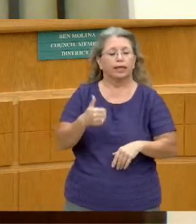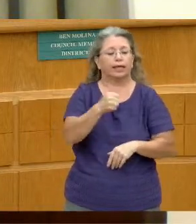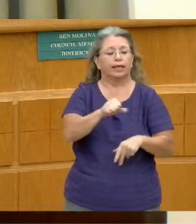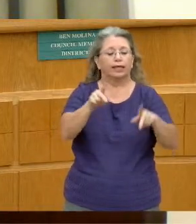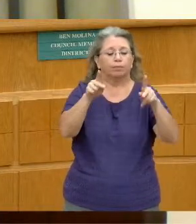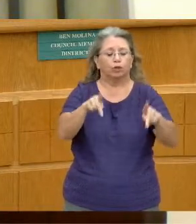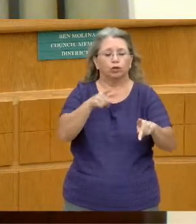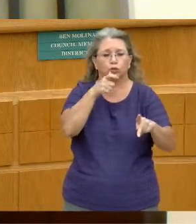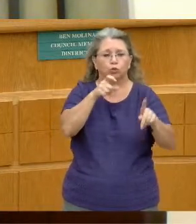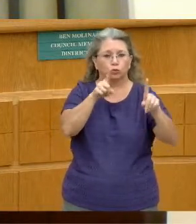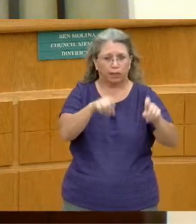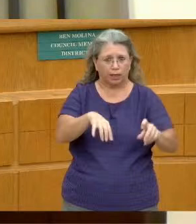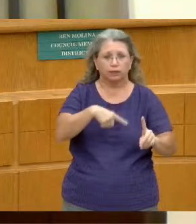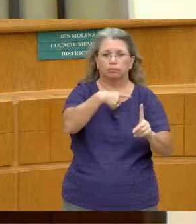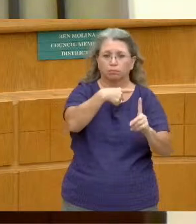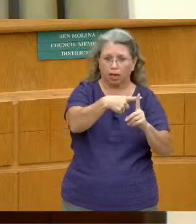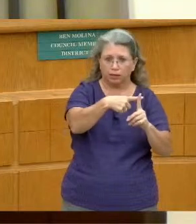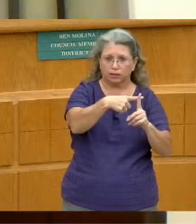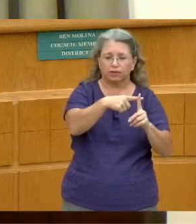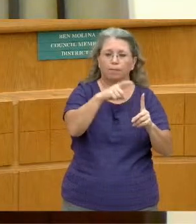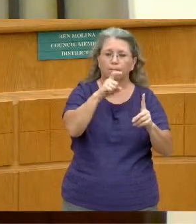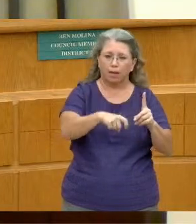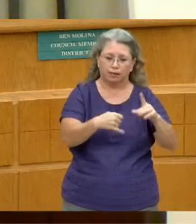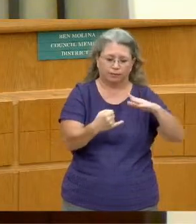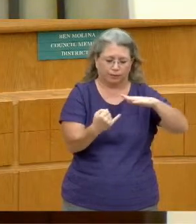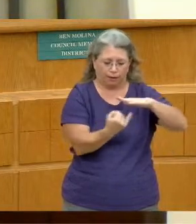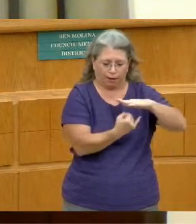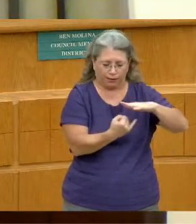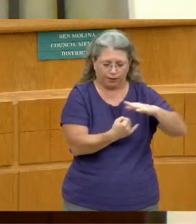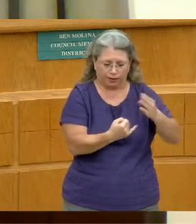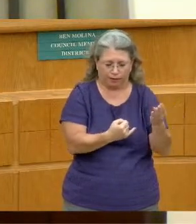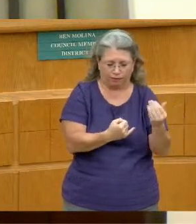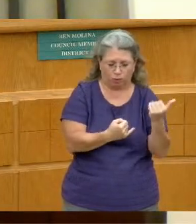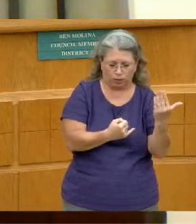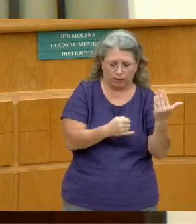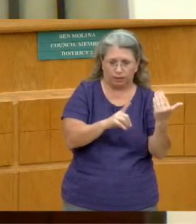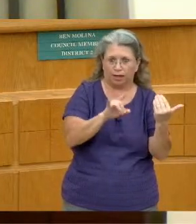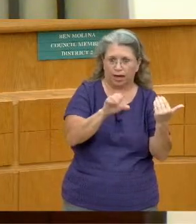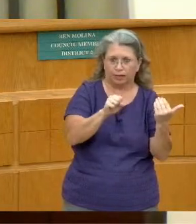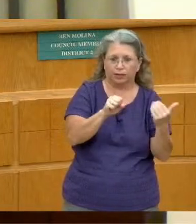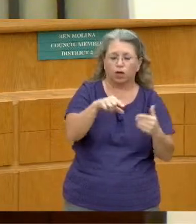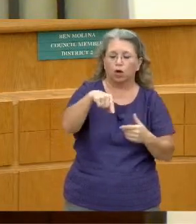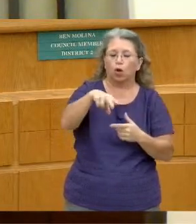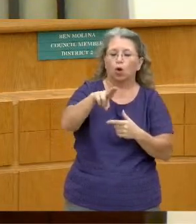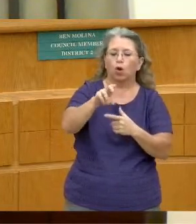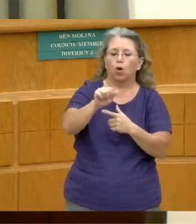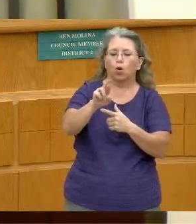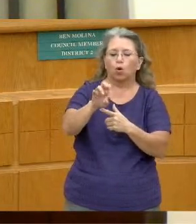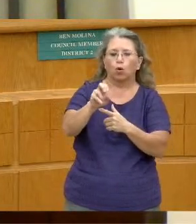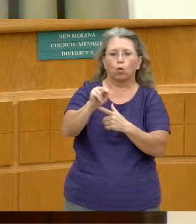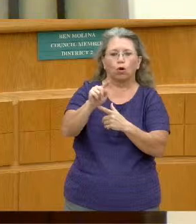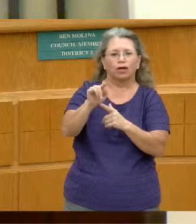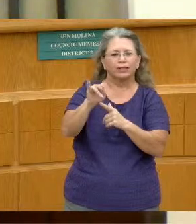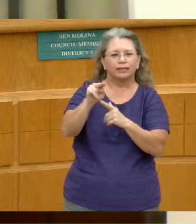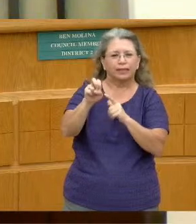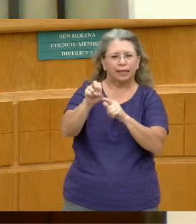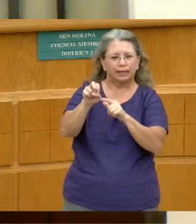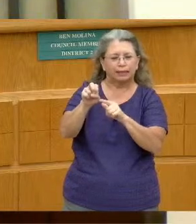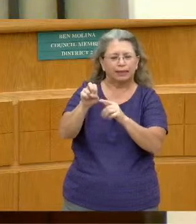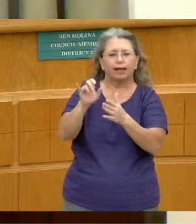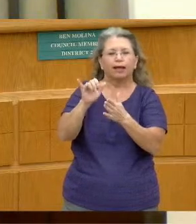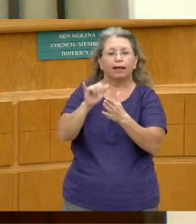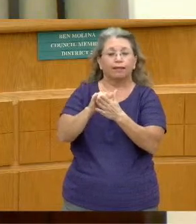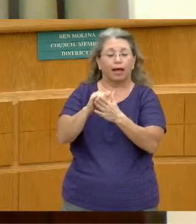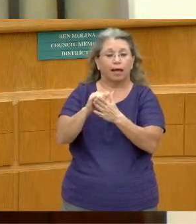positive for 14 days. Quarantine, on the other hand, is for those individuals that come in contact